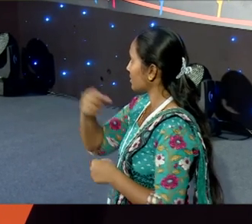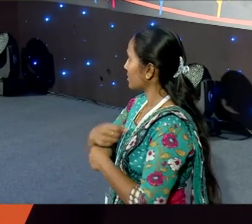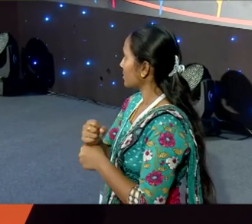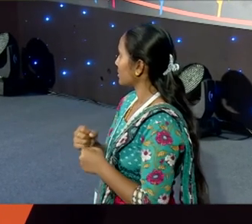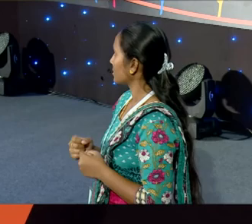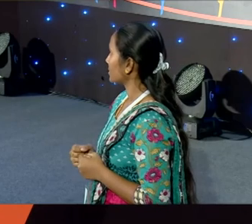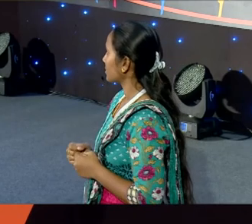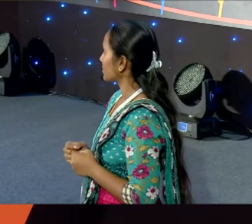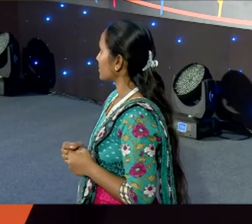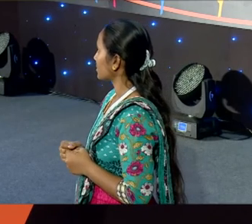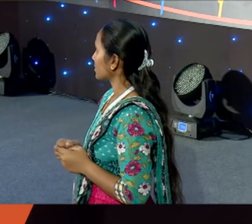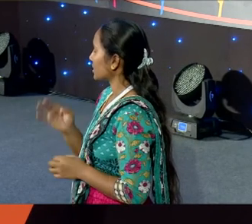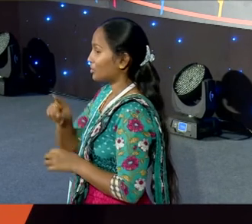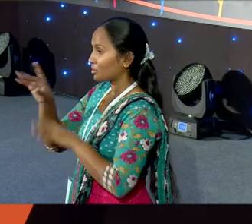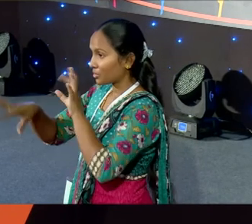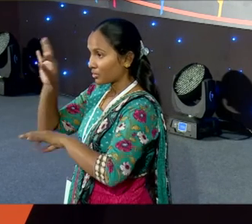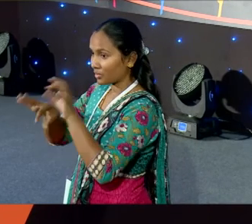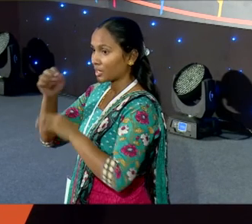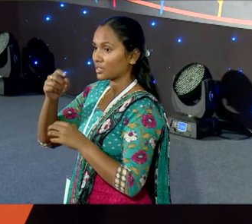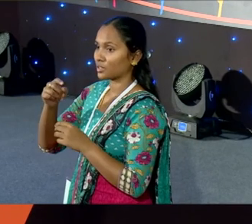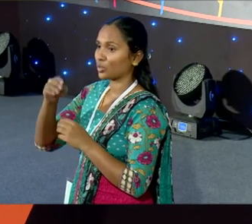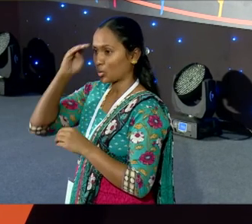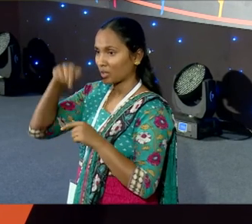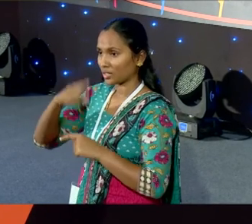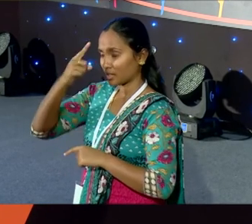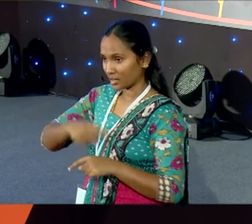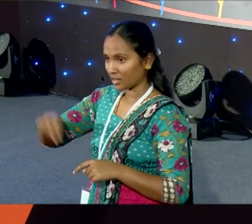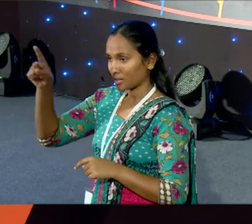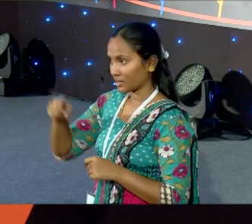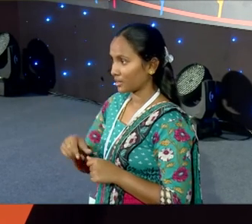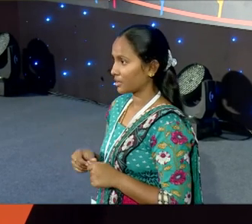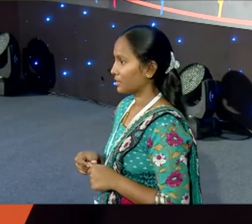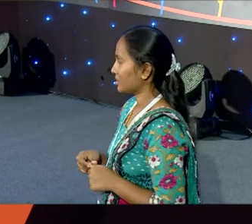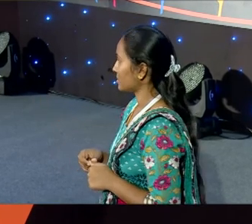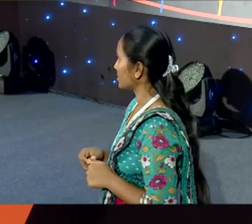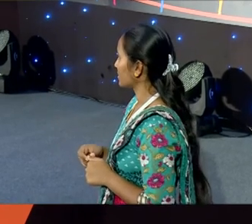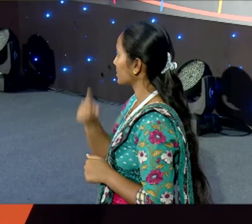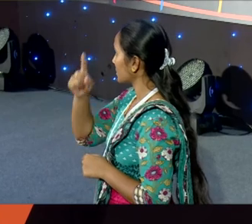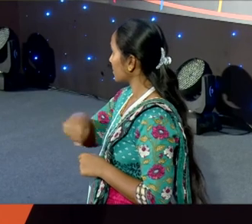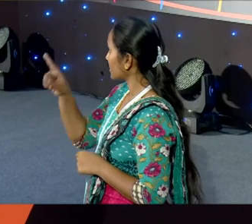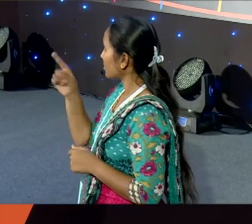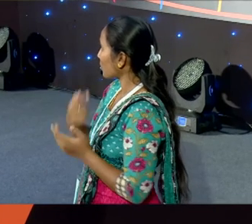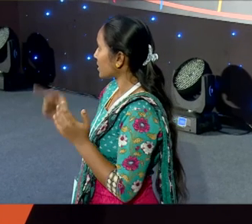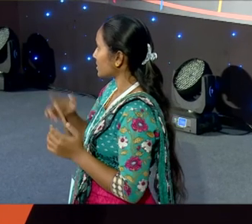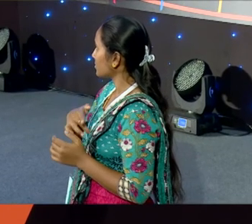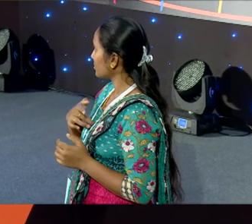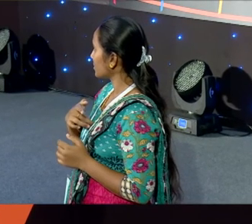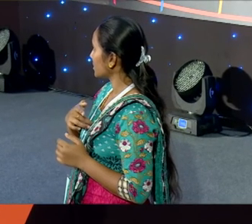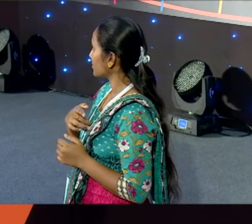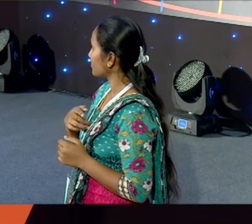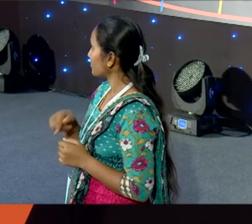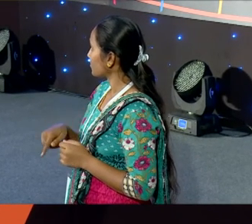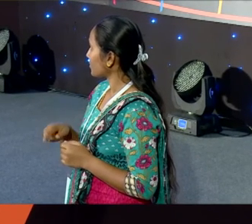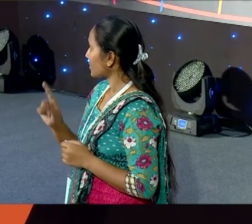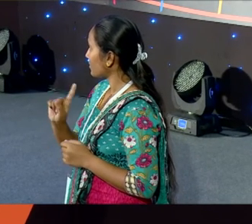too. So if you're identifying a restaurant in India, you can, through Zomato, actually check wheelchair accessible filters. And what I feel will happen is that